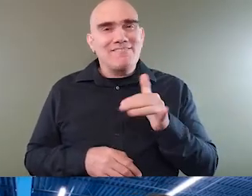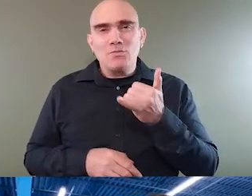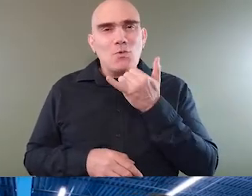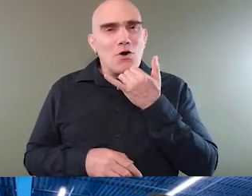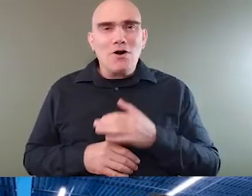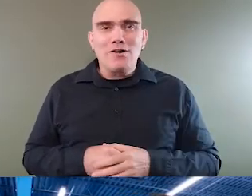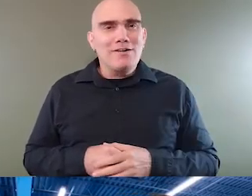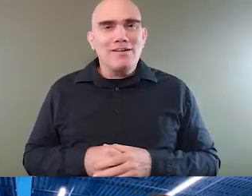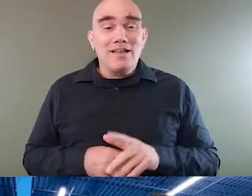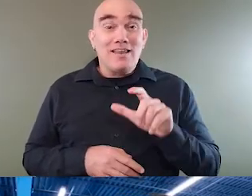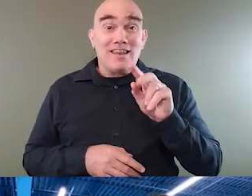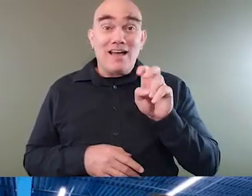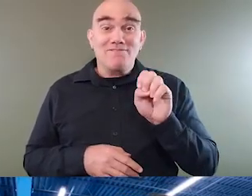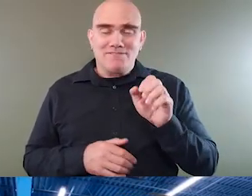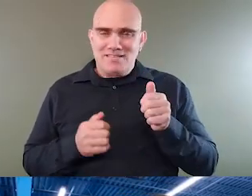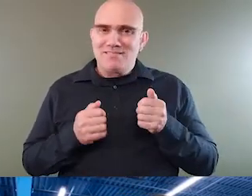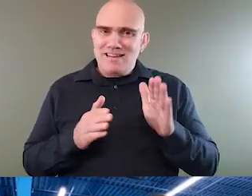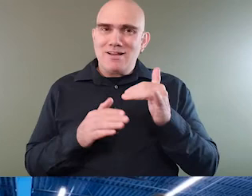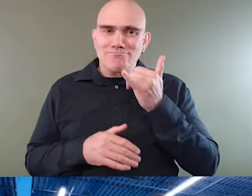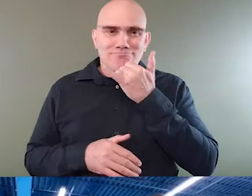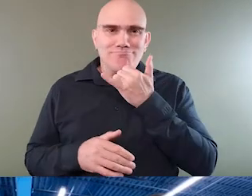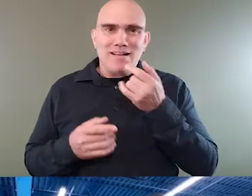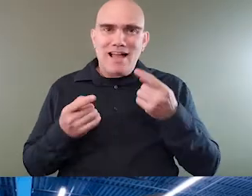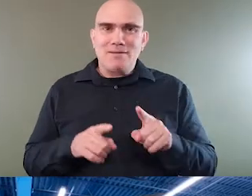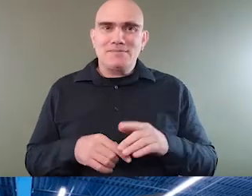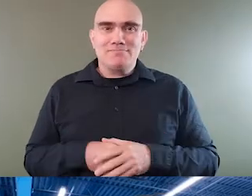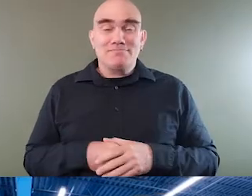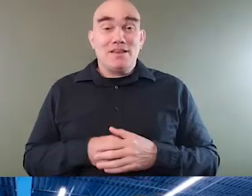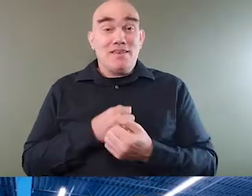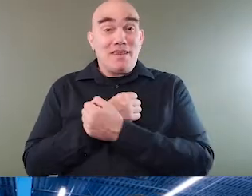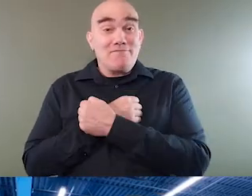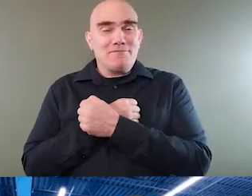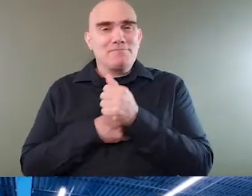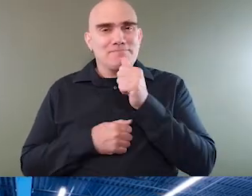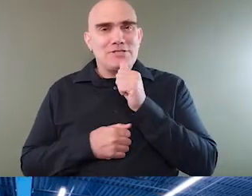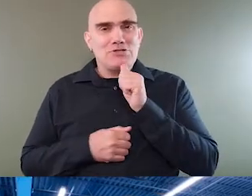allows mistakes. Love is patient.